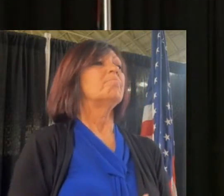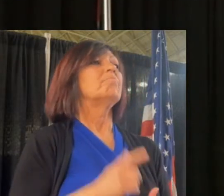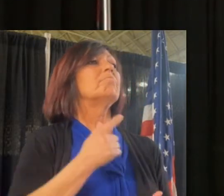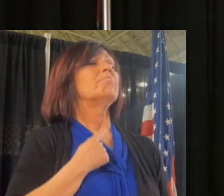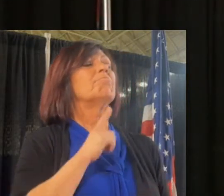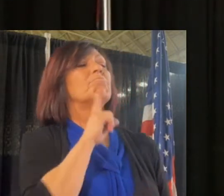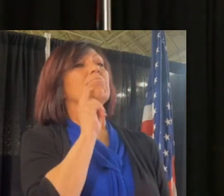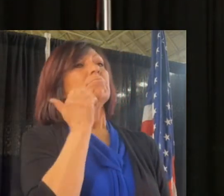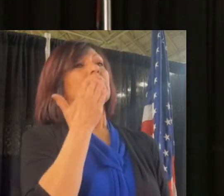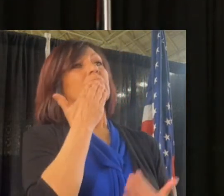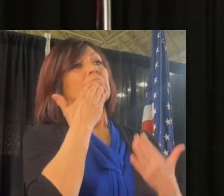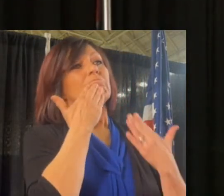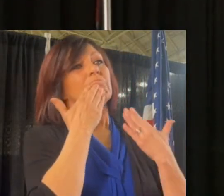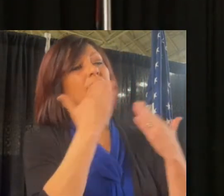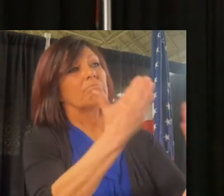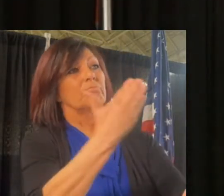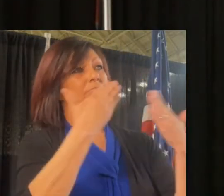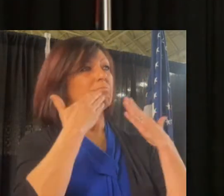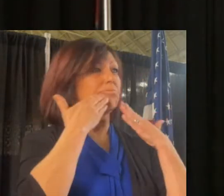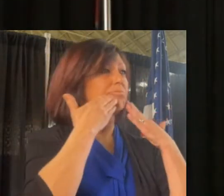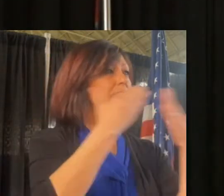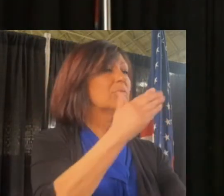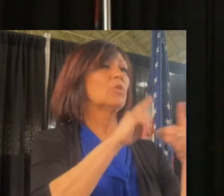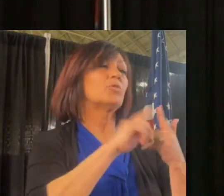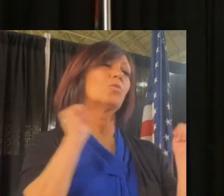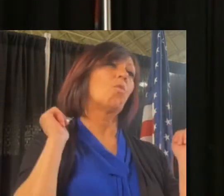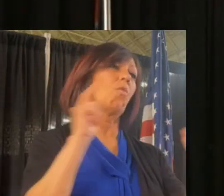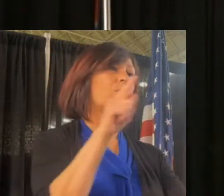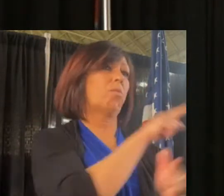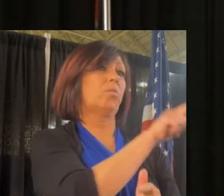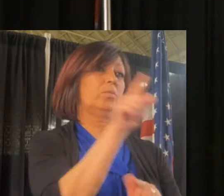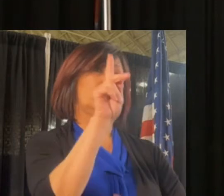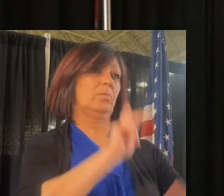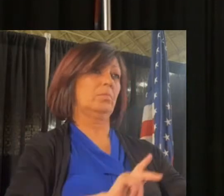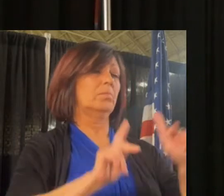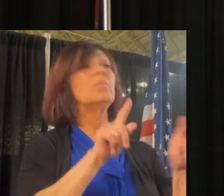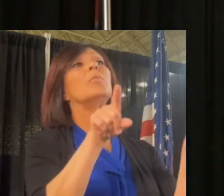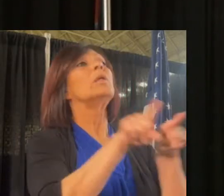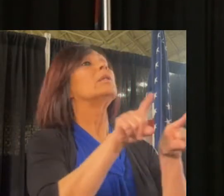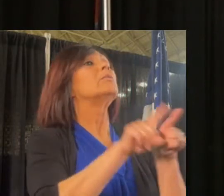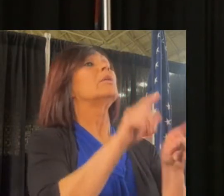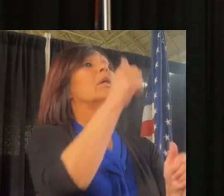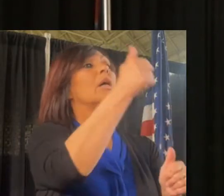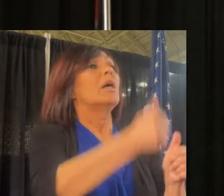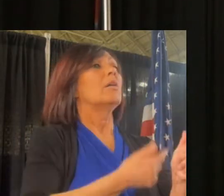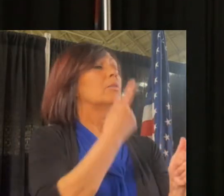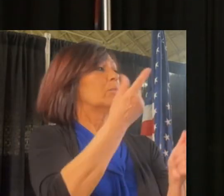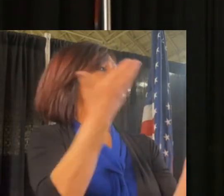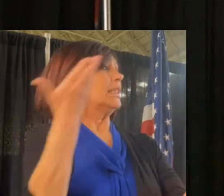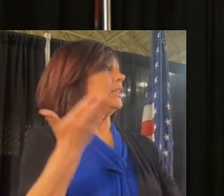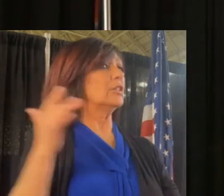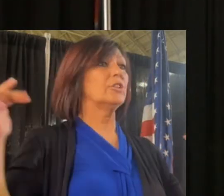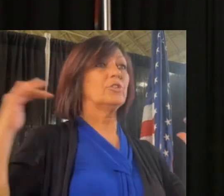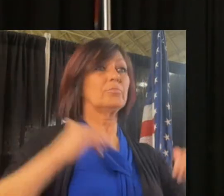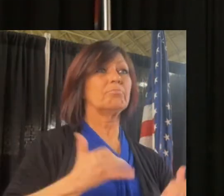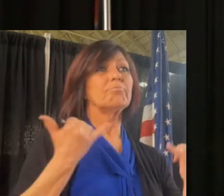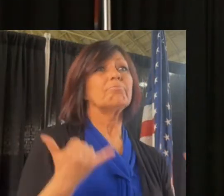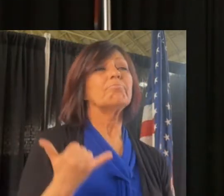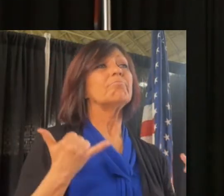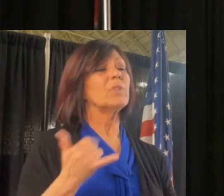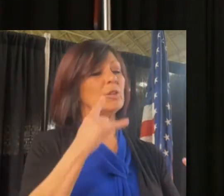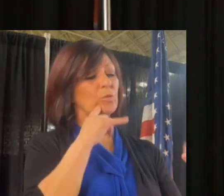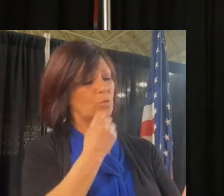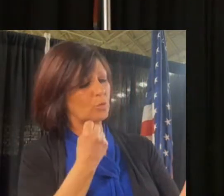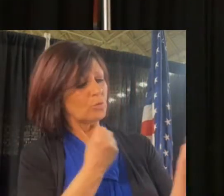sincerest gratitude goes out to all of them, as well as everyone gathered here today who has